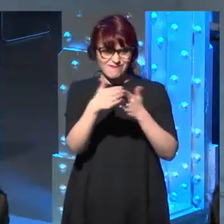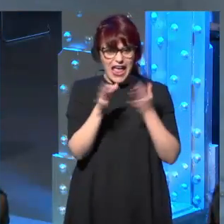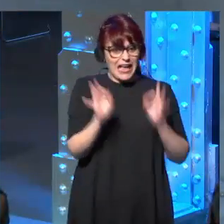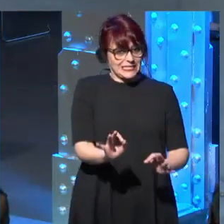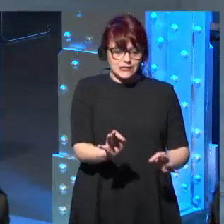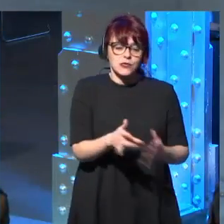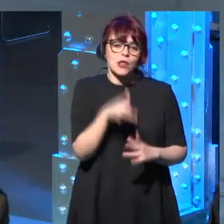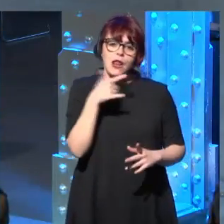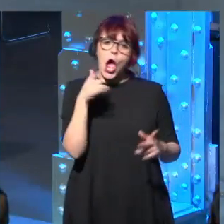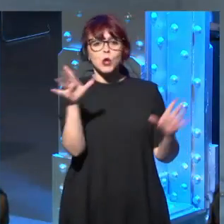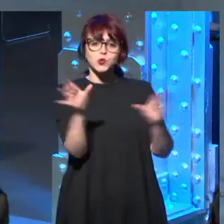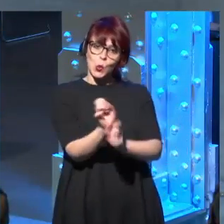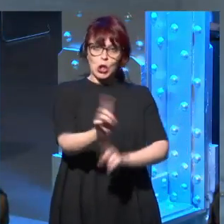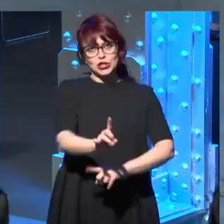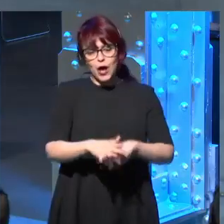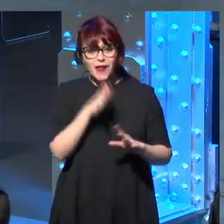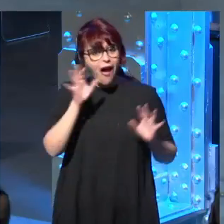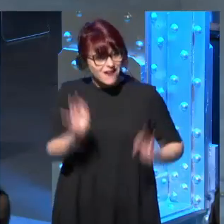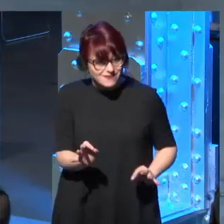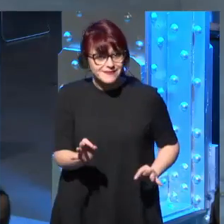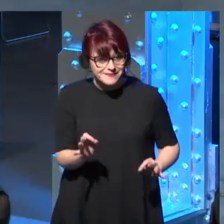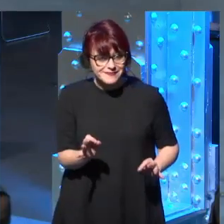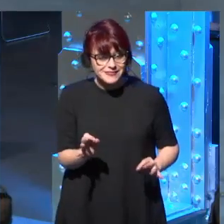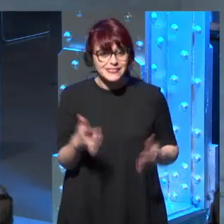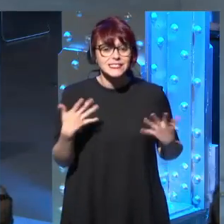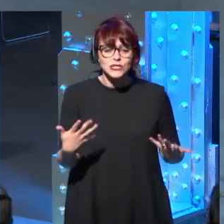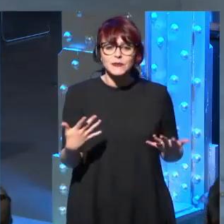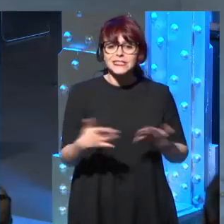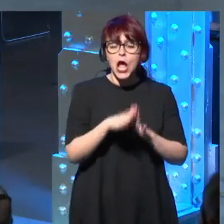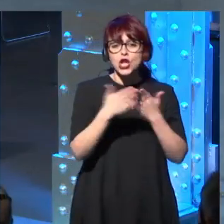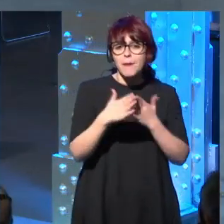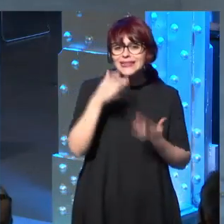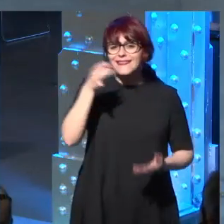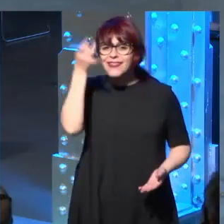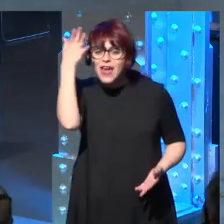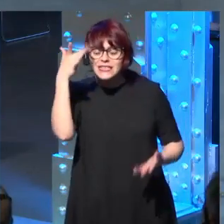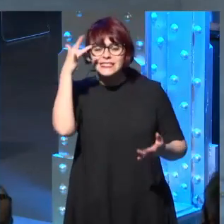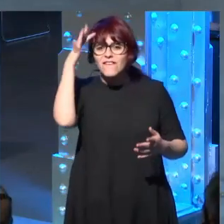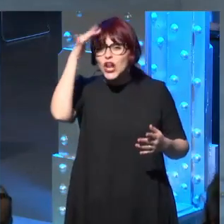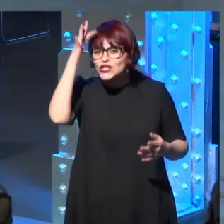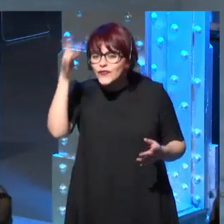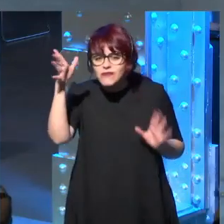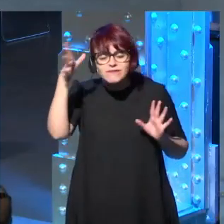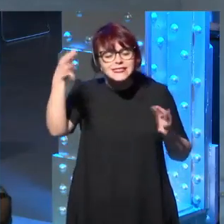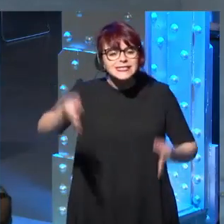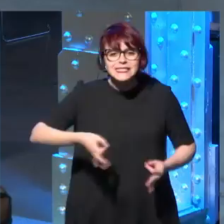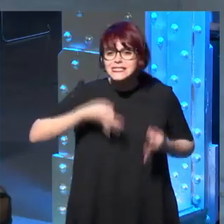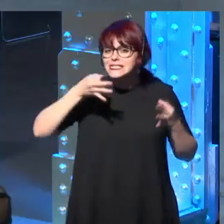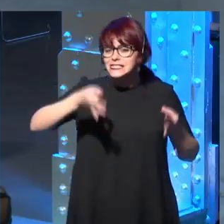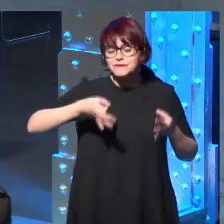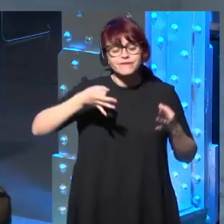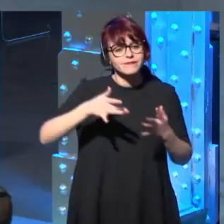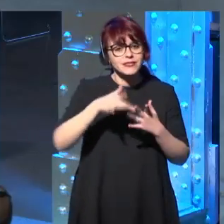The problem with philosophical or novel of ideas is that it's hard to